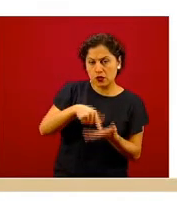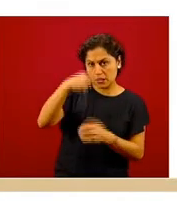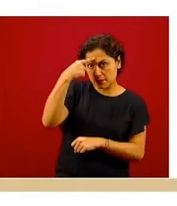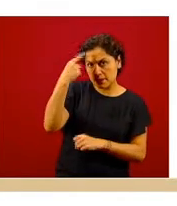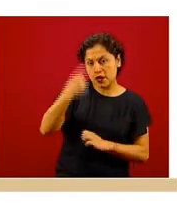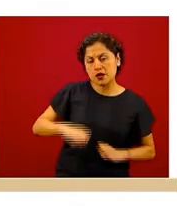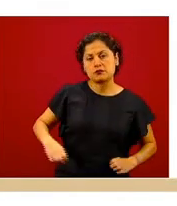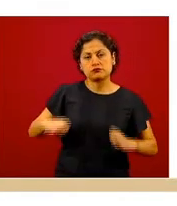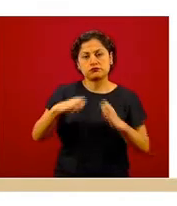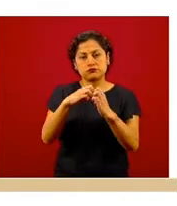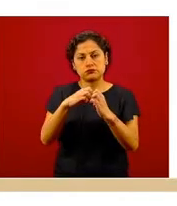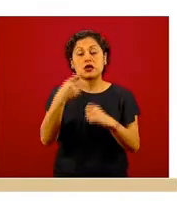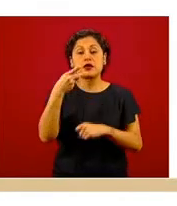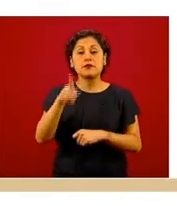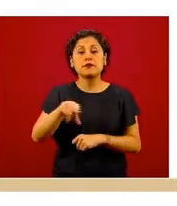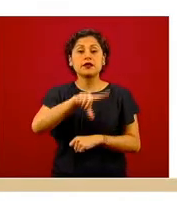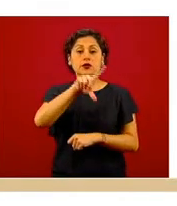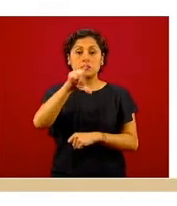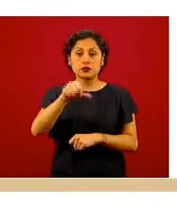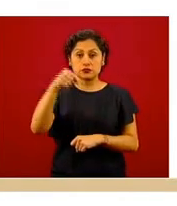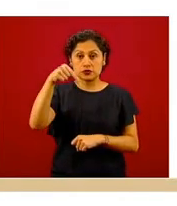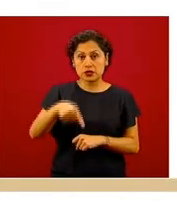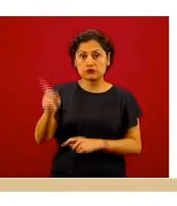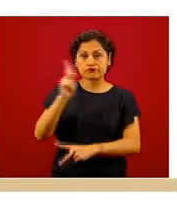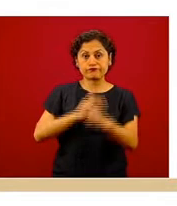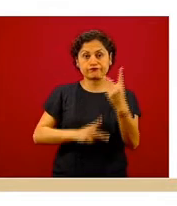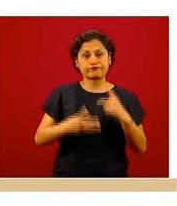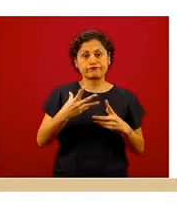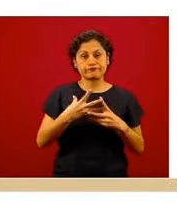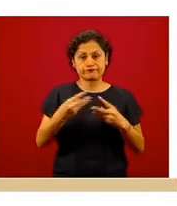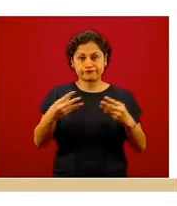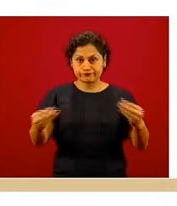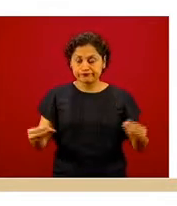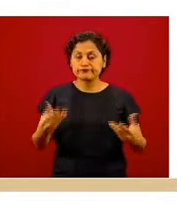critical cases. But before the pandemic,